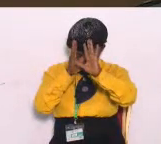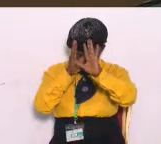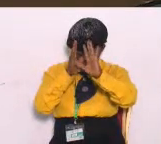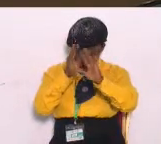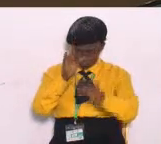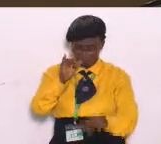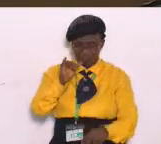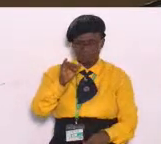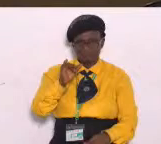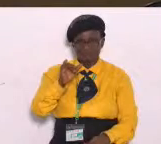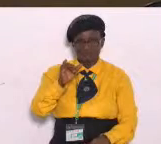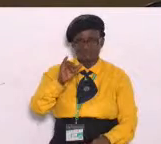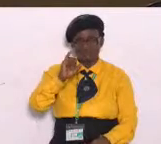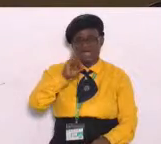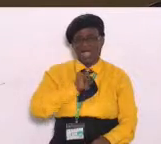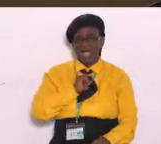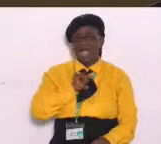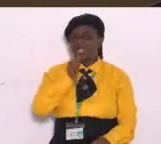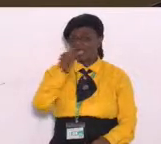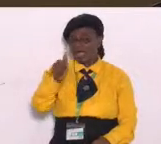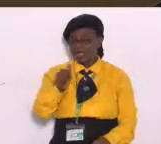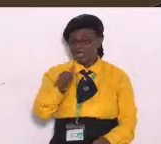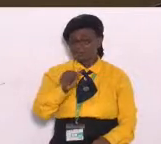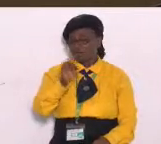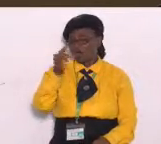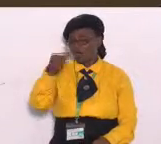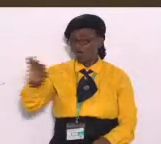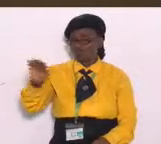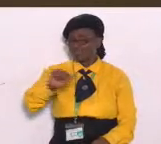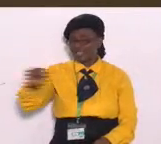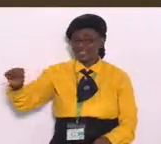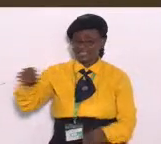I am of the seed of Abraham.